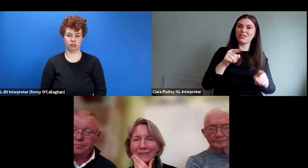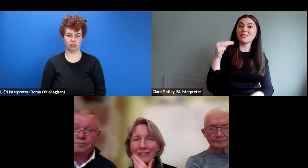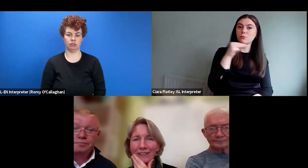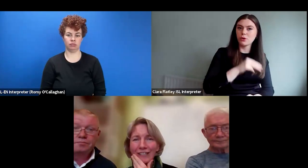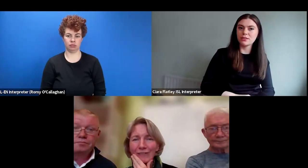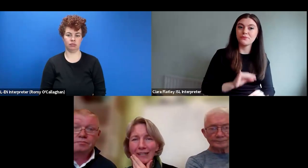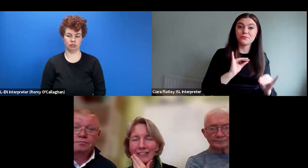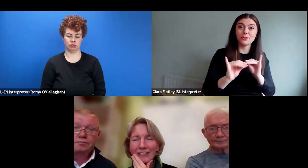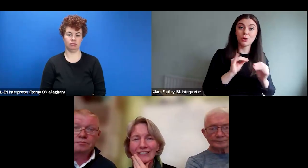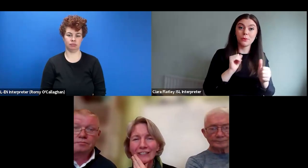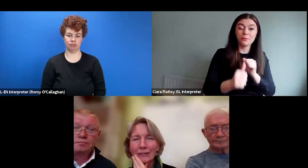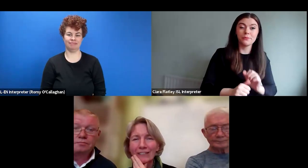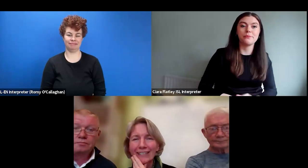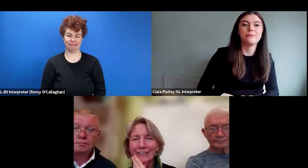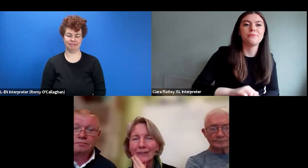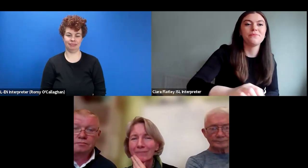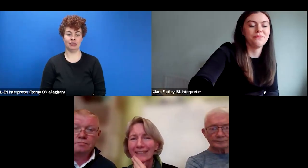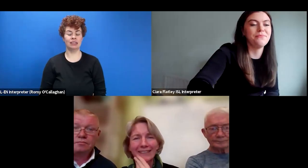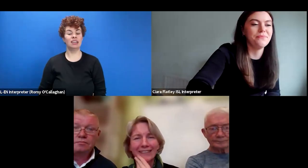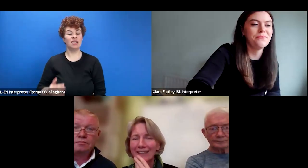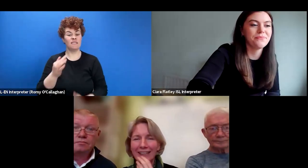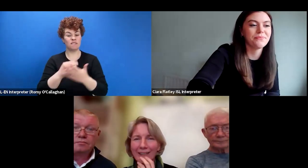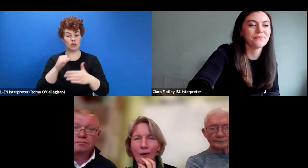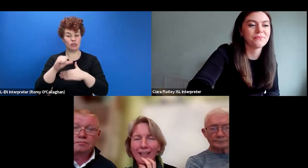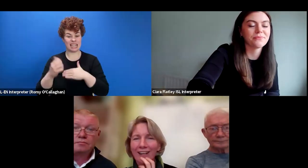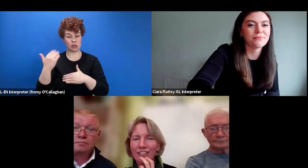But even this, when I was looking for pictures a couple of days ago,